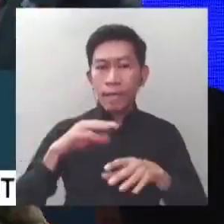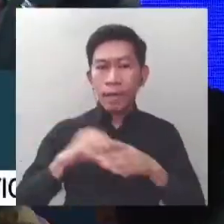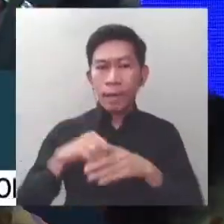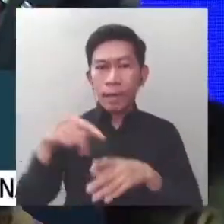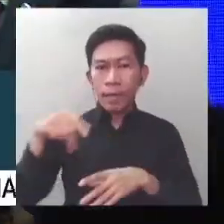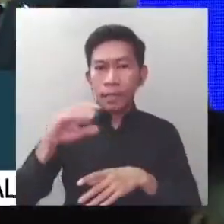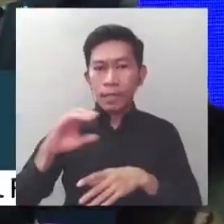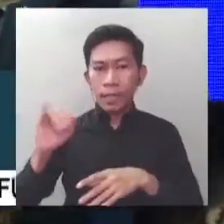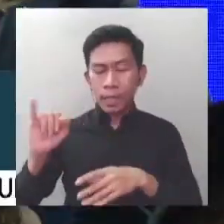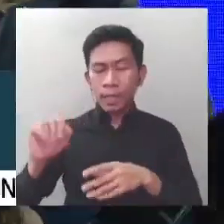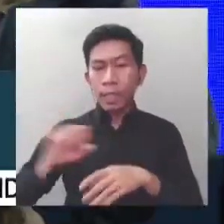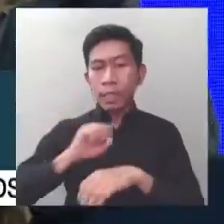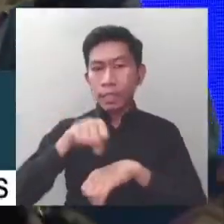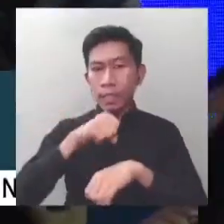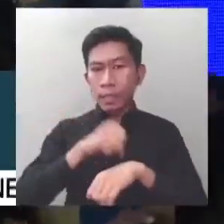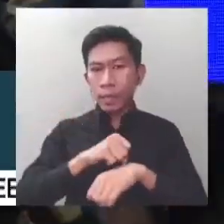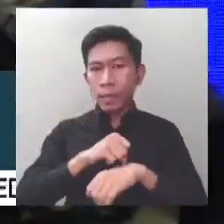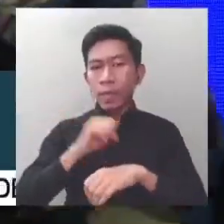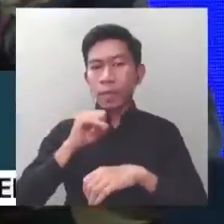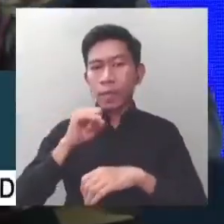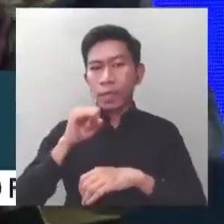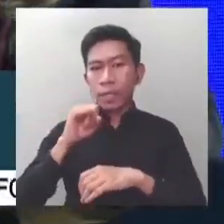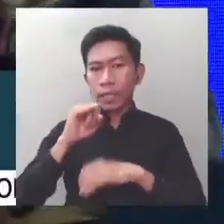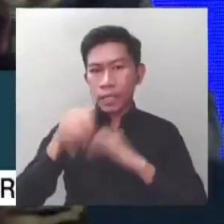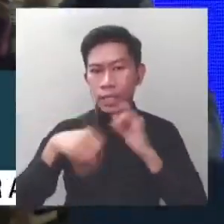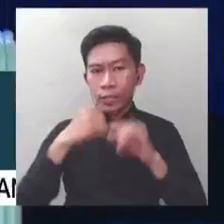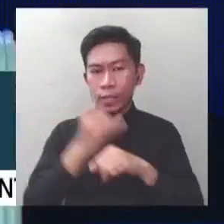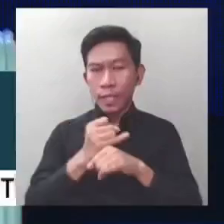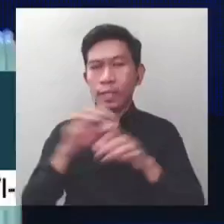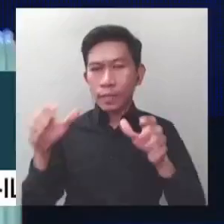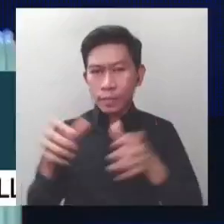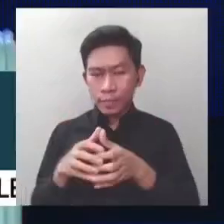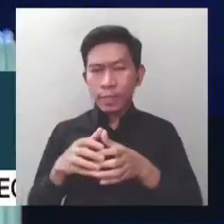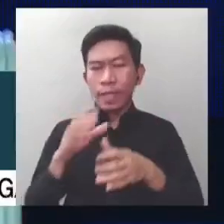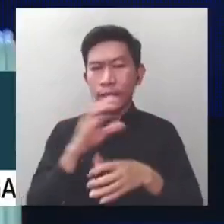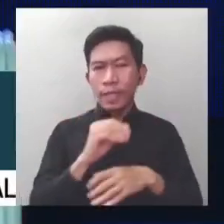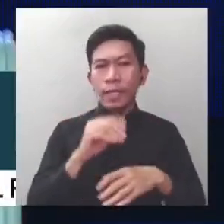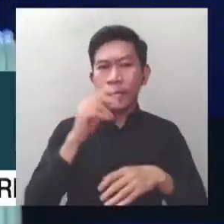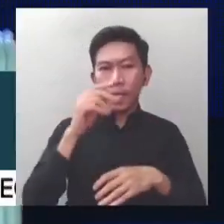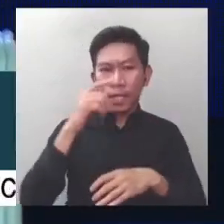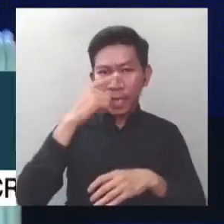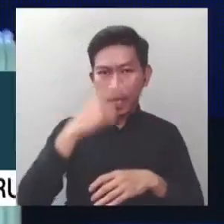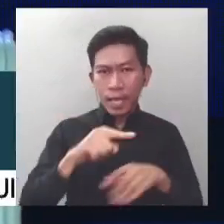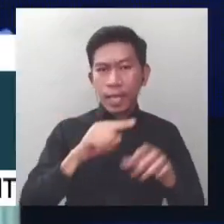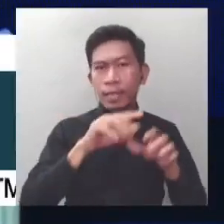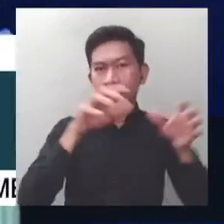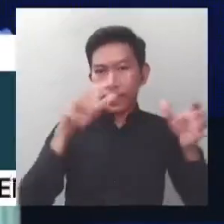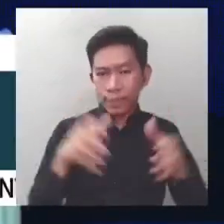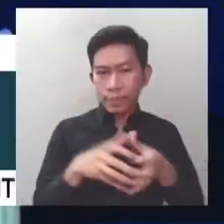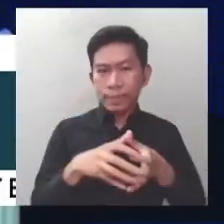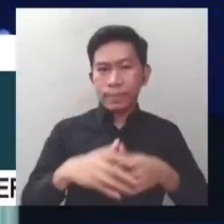Chamber of Commerce, and the Thailand Management Association. Even if we only have three